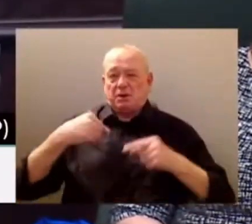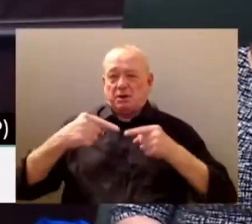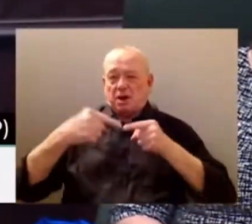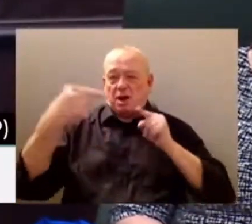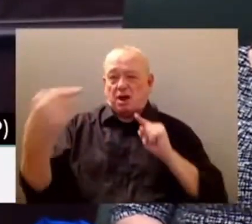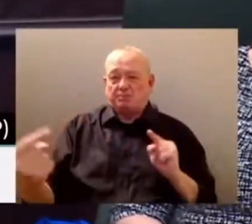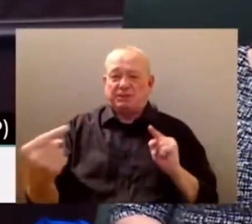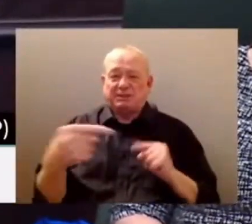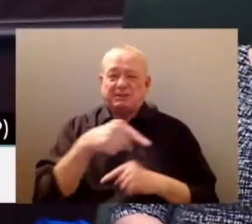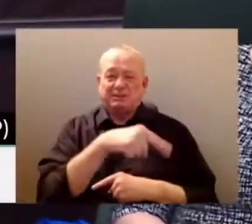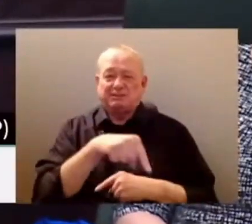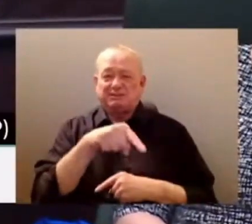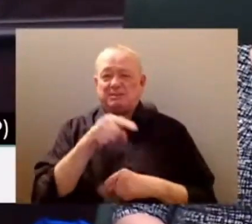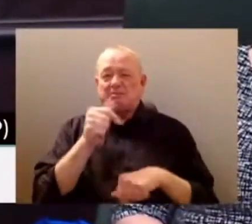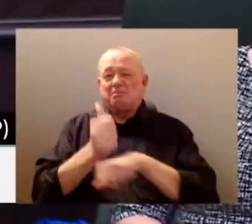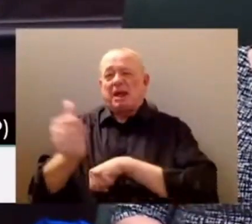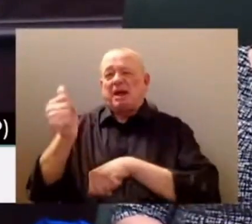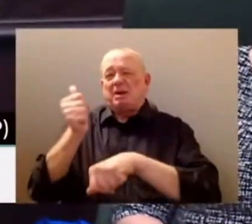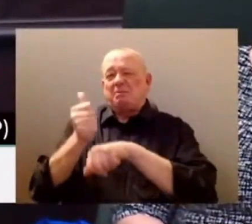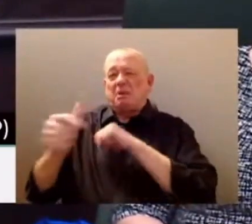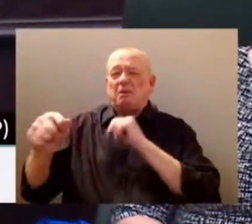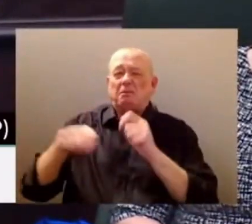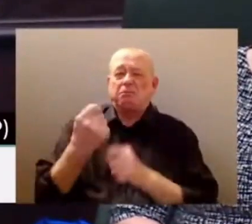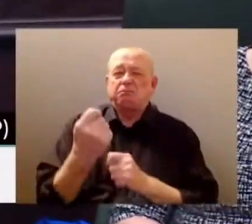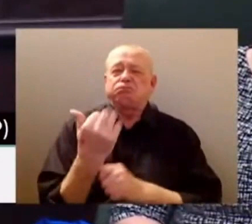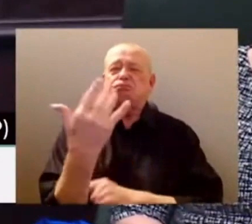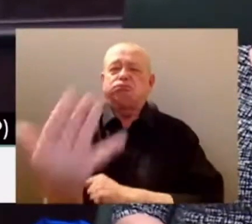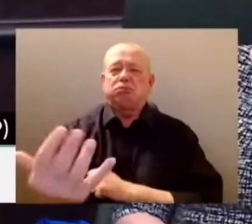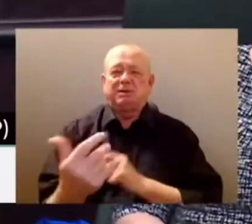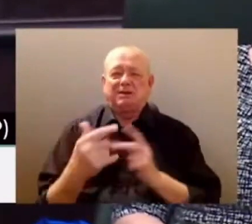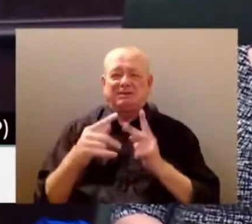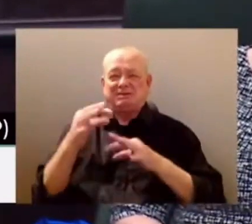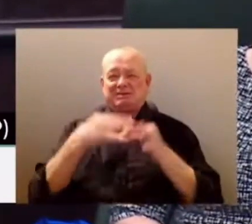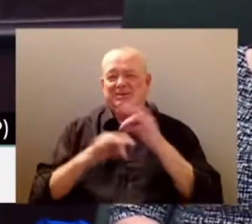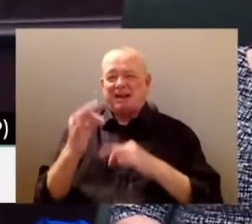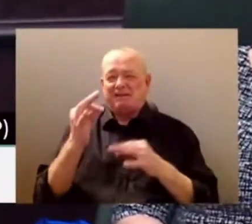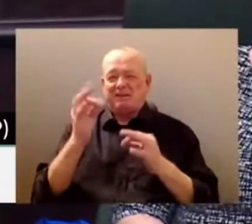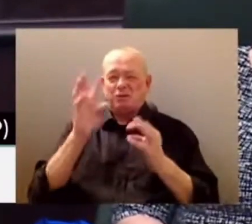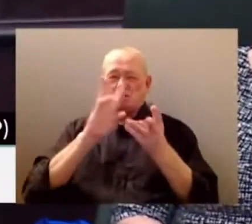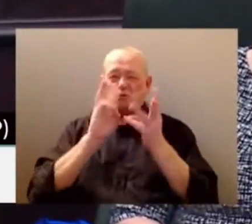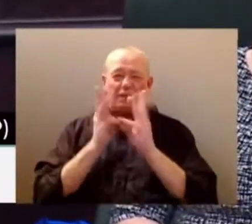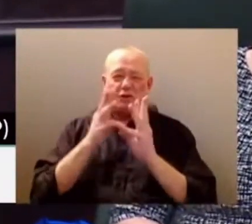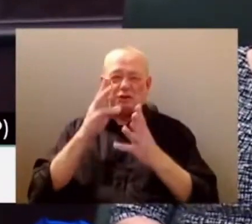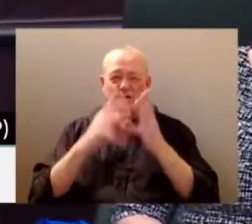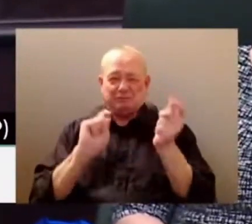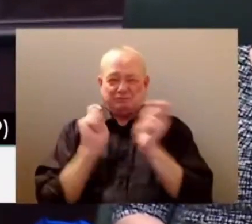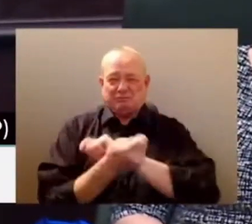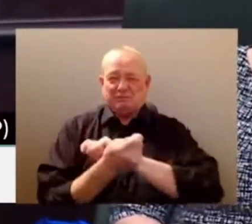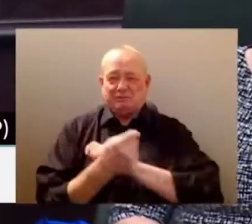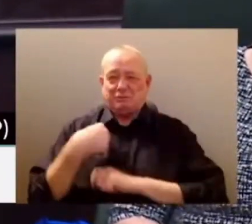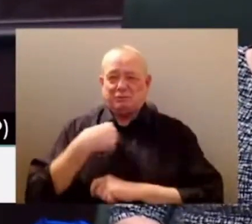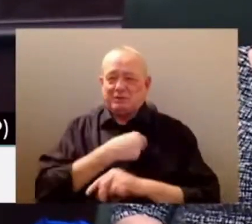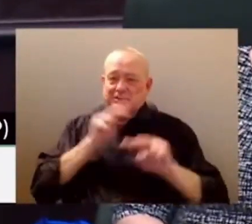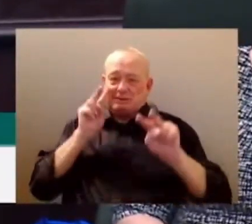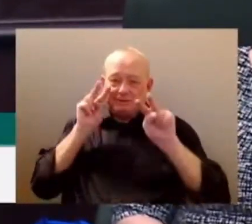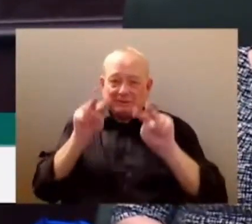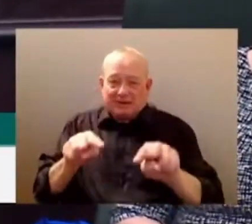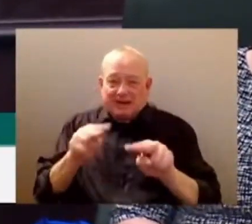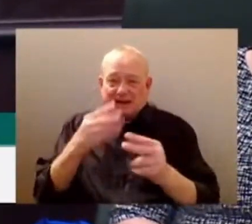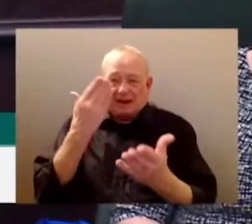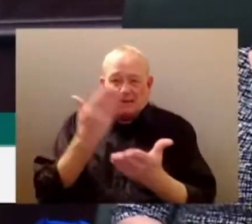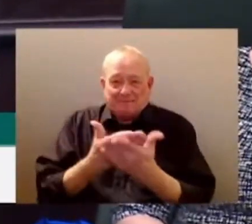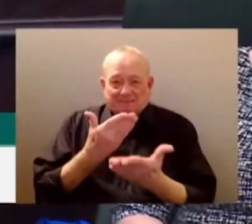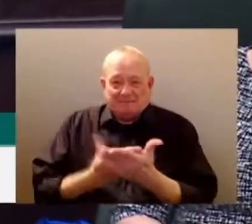this, we prefer to base our policy recommendations on facts. Fact, climate change is making our forests drier. It's